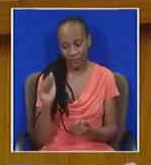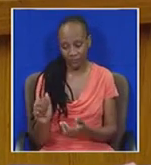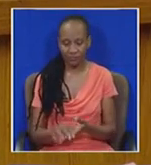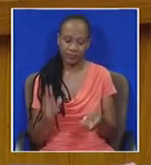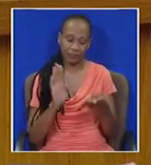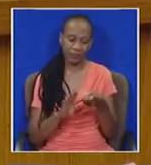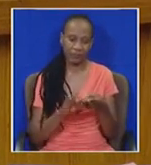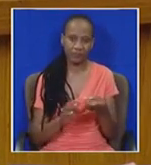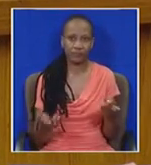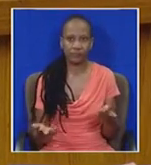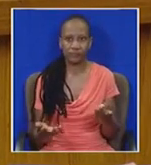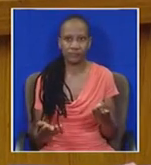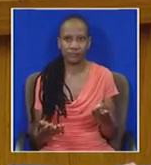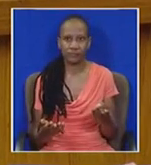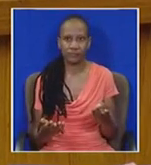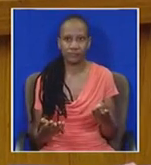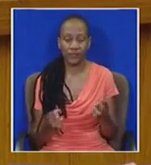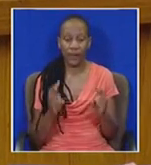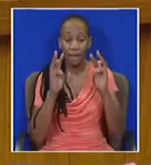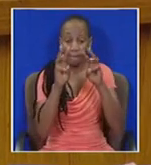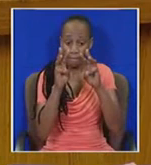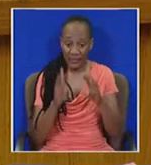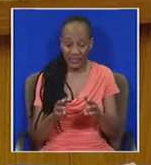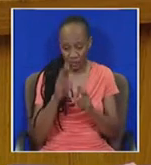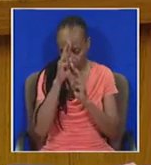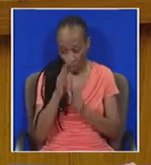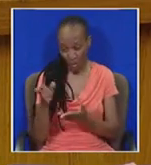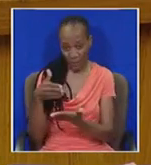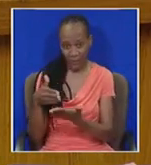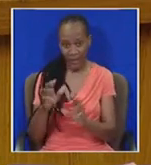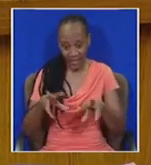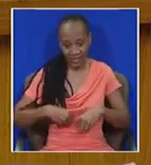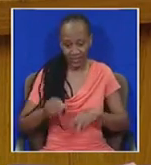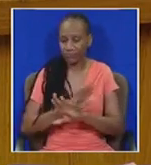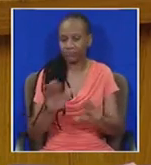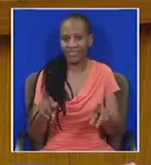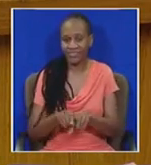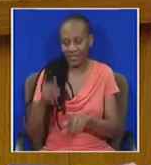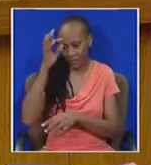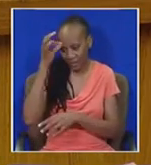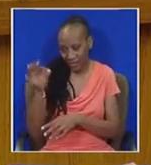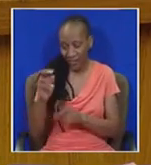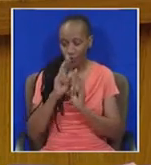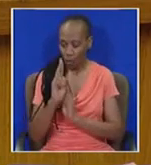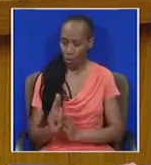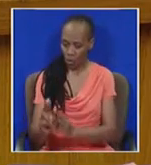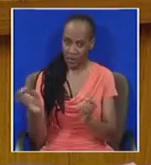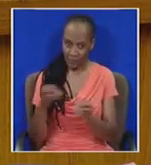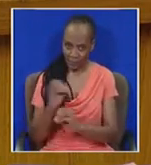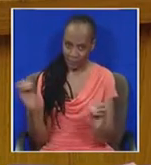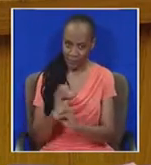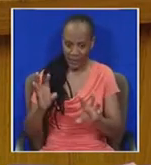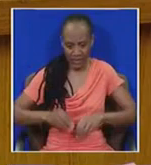they embrace a peace that is dishonorable and a state that is dishonorable. The founding principles of